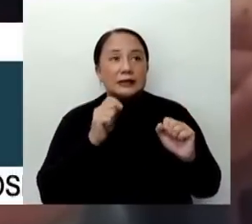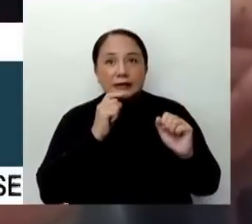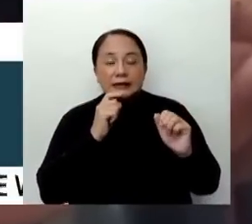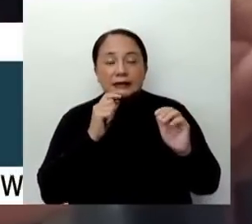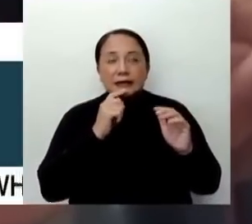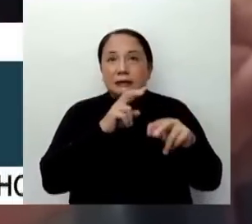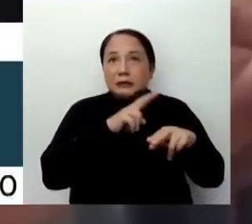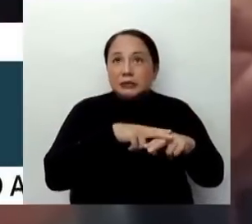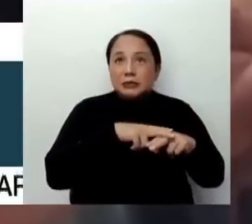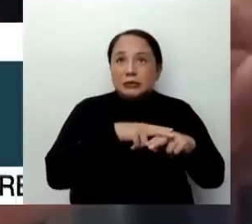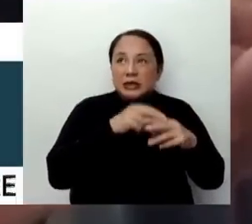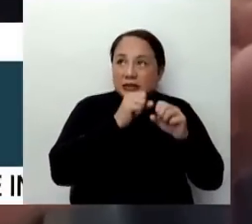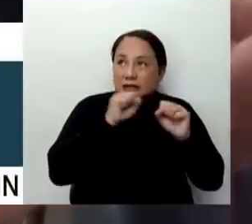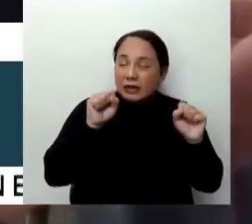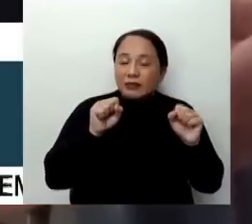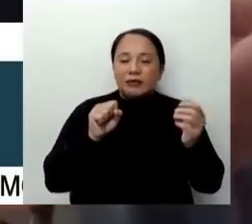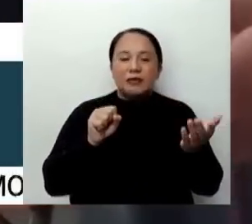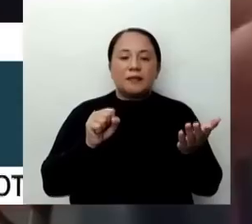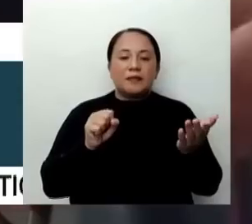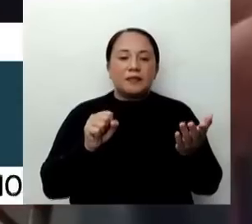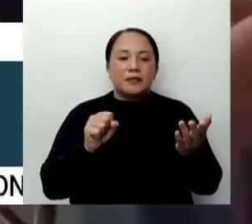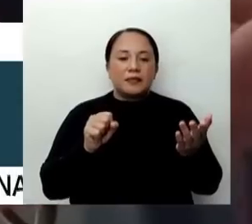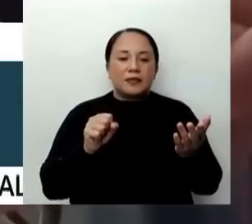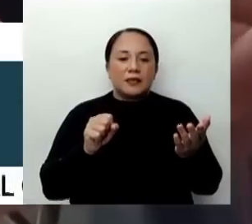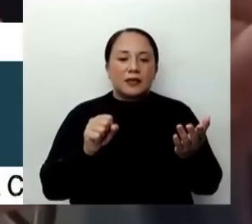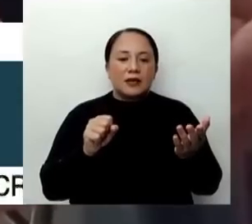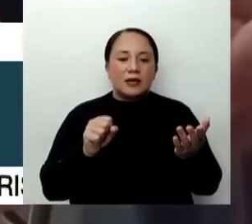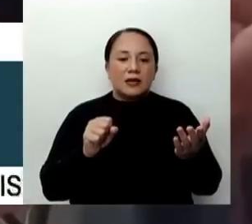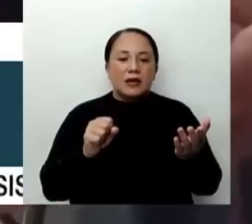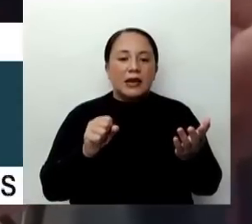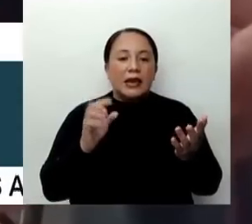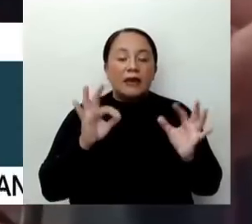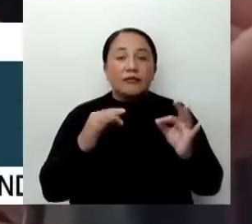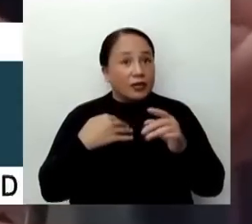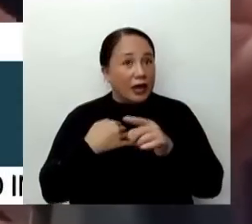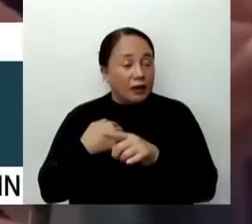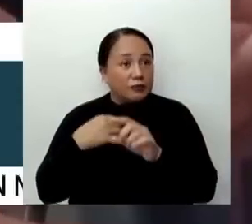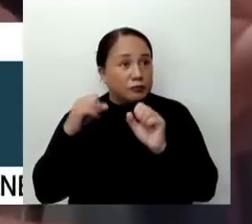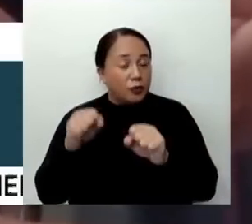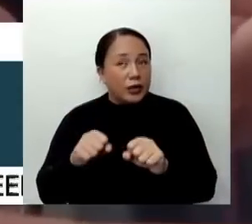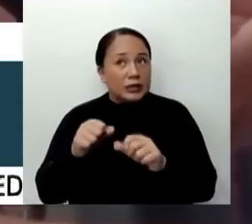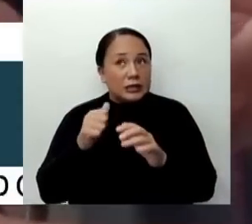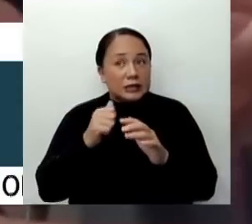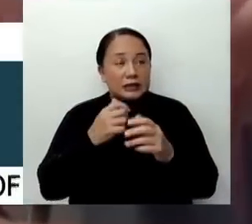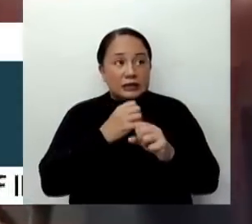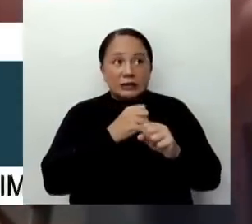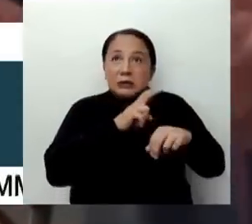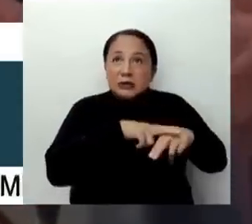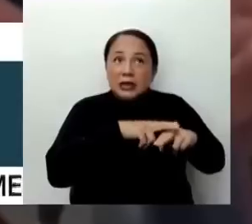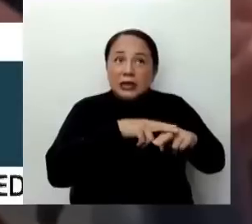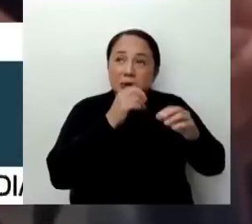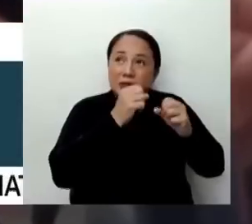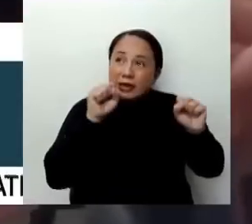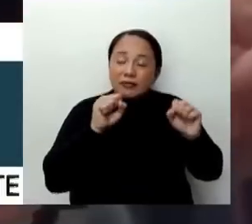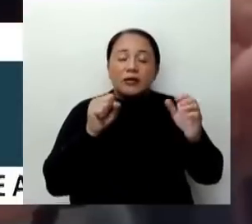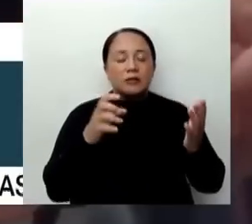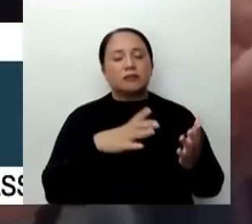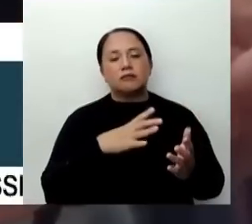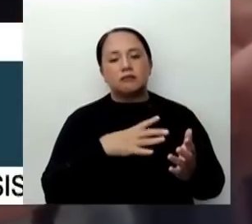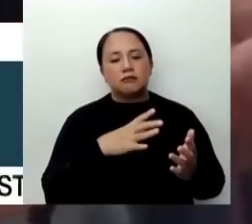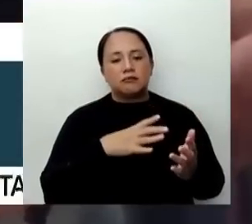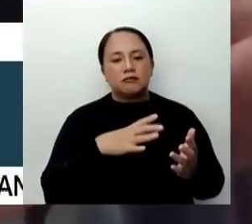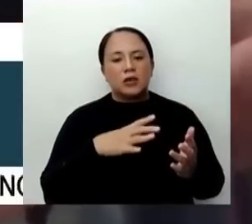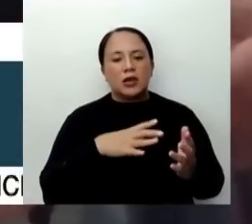sumilong po kung saan kami kung mayroon man doon na pwedeng mapagsilungan, doon na lang po kami para kung